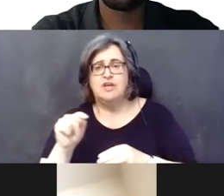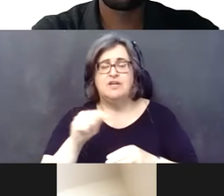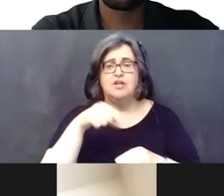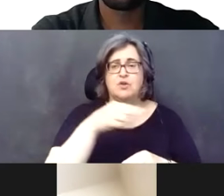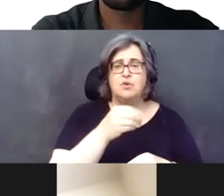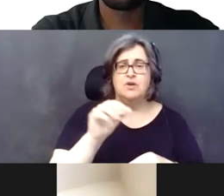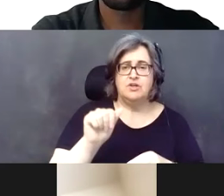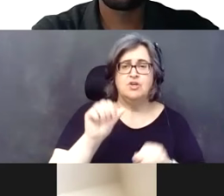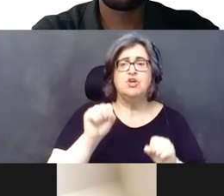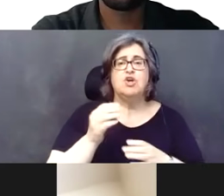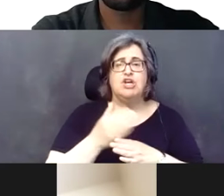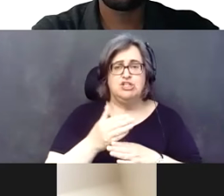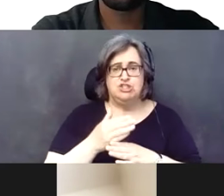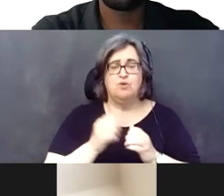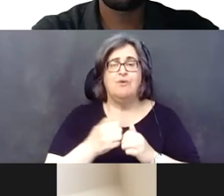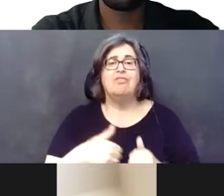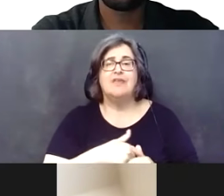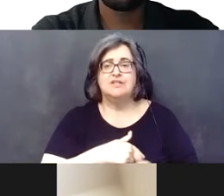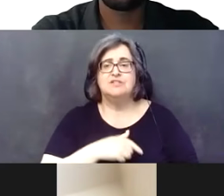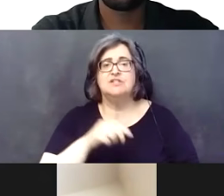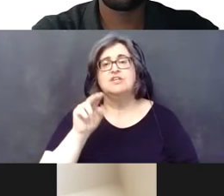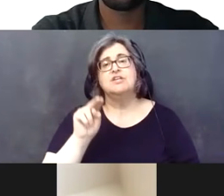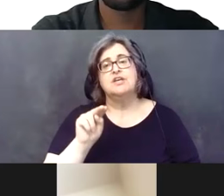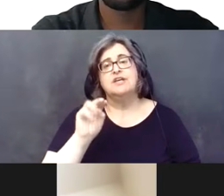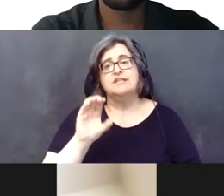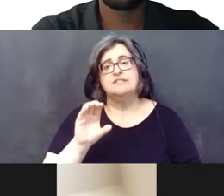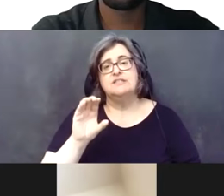and you can also share those with us at